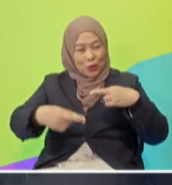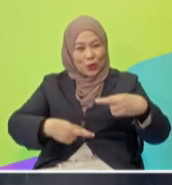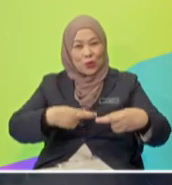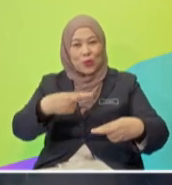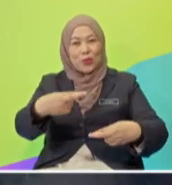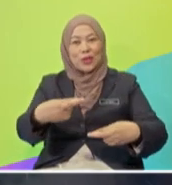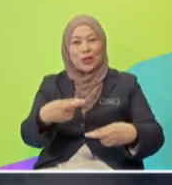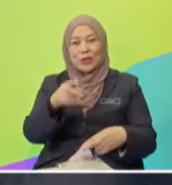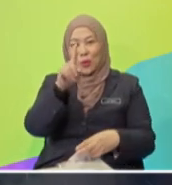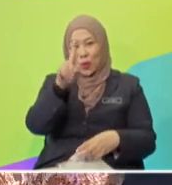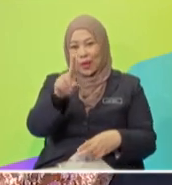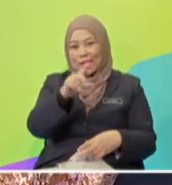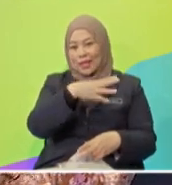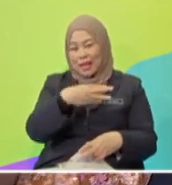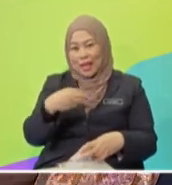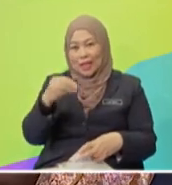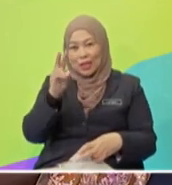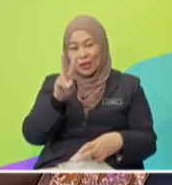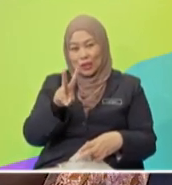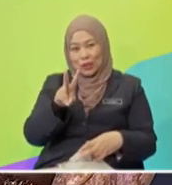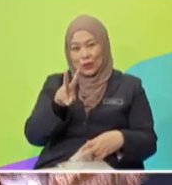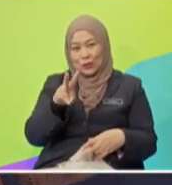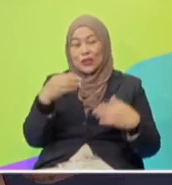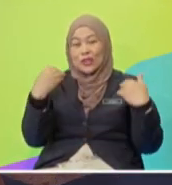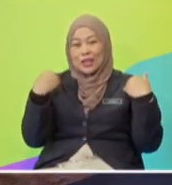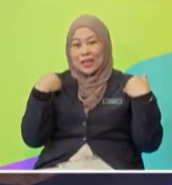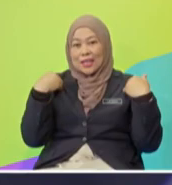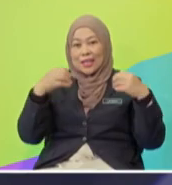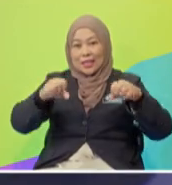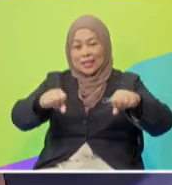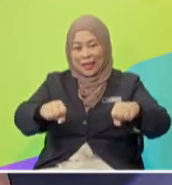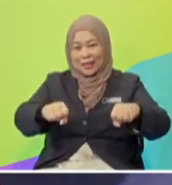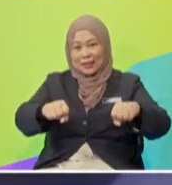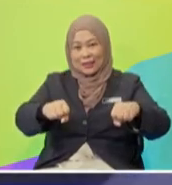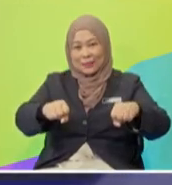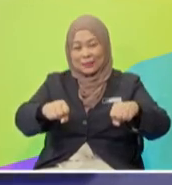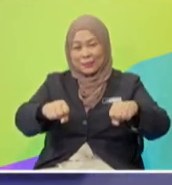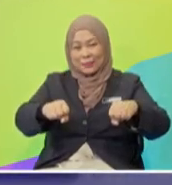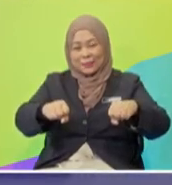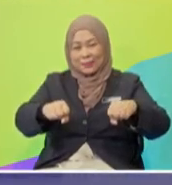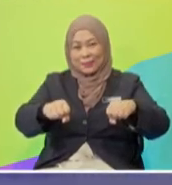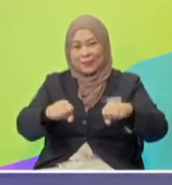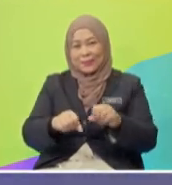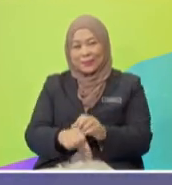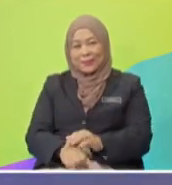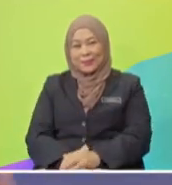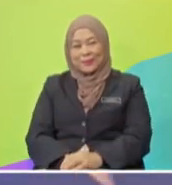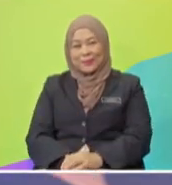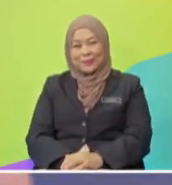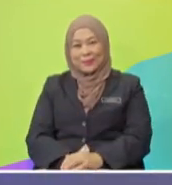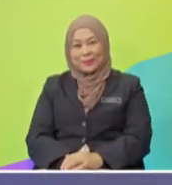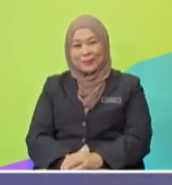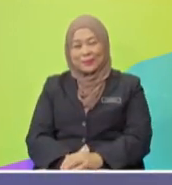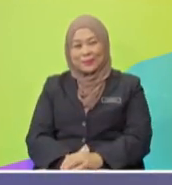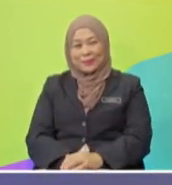One, two. And it has a handle. This is called the handle. This is called the